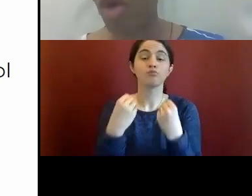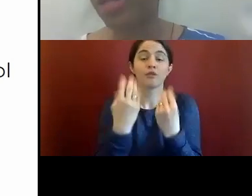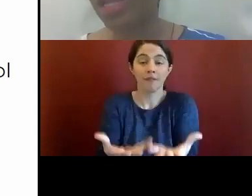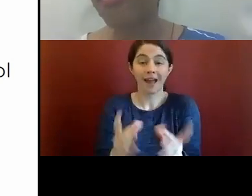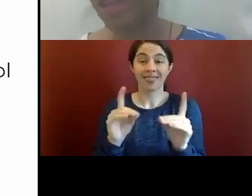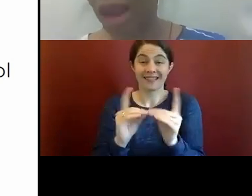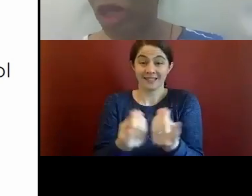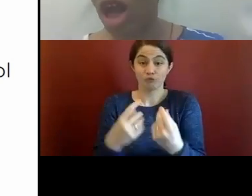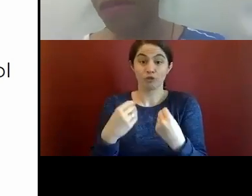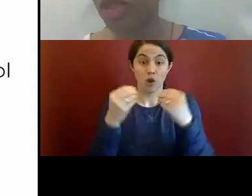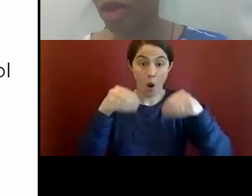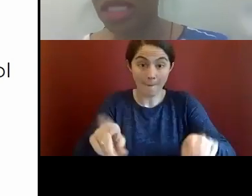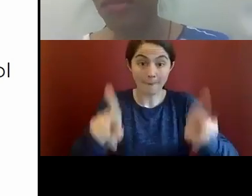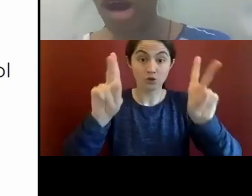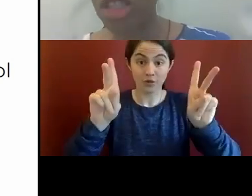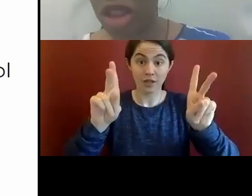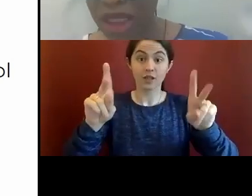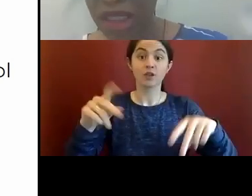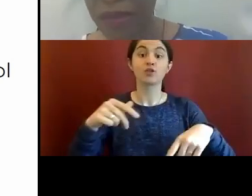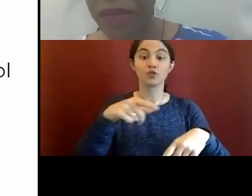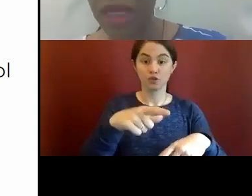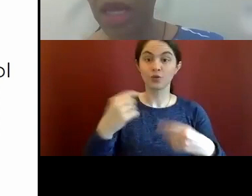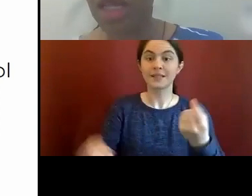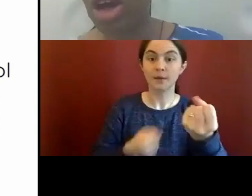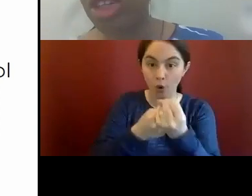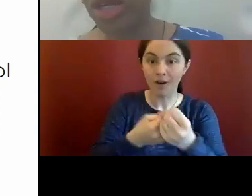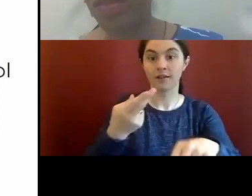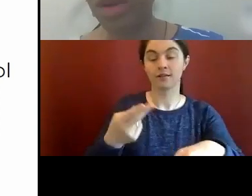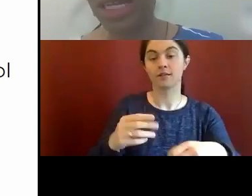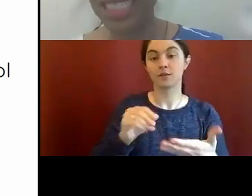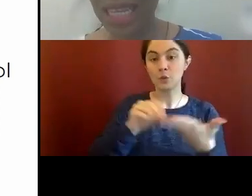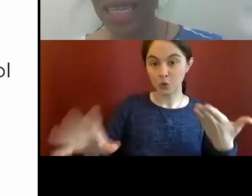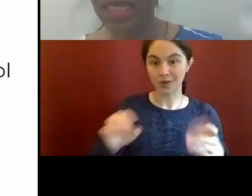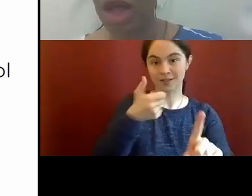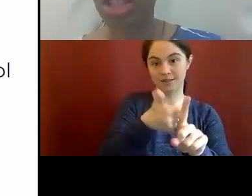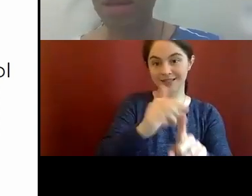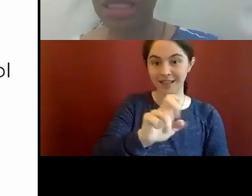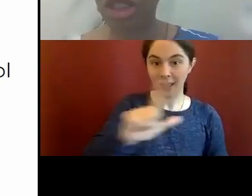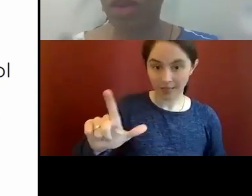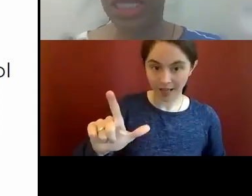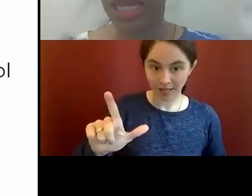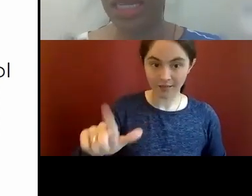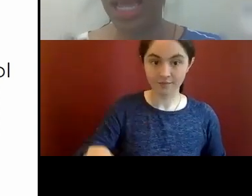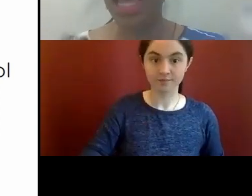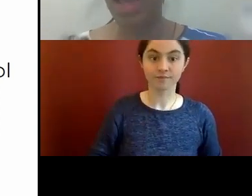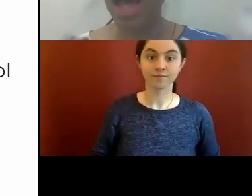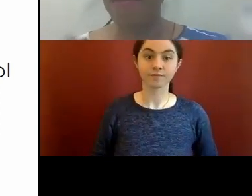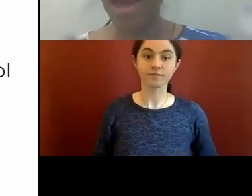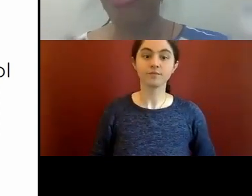offer more native language opportunities for our students. Dr. Caselius, also as a